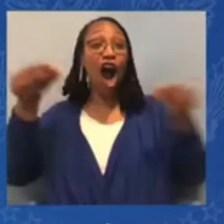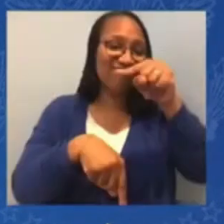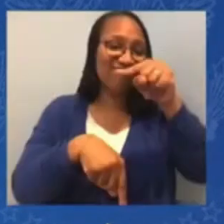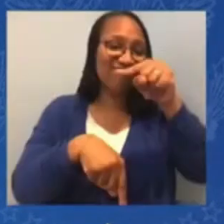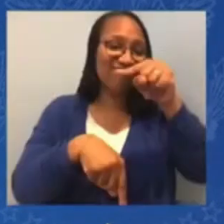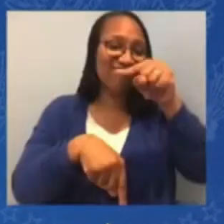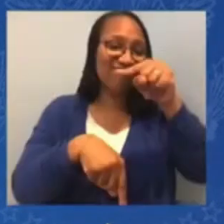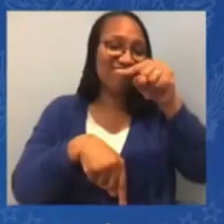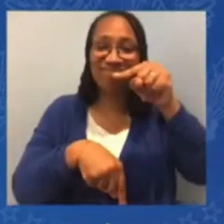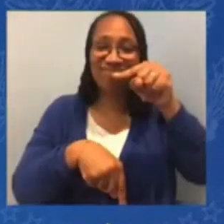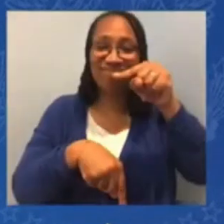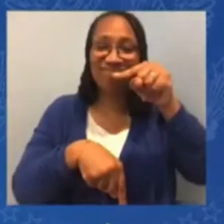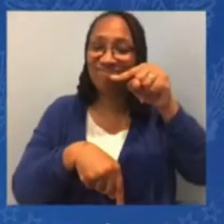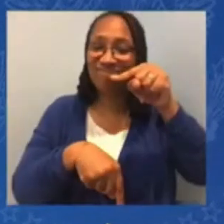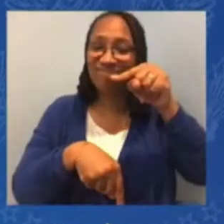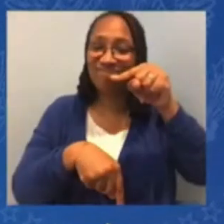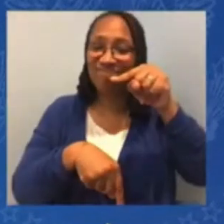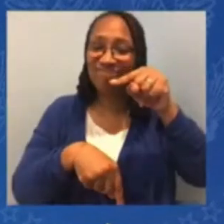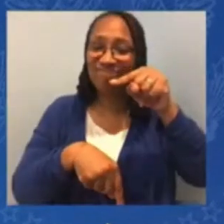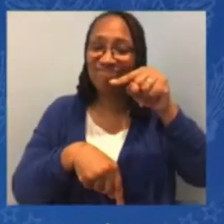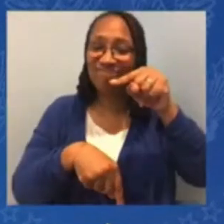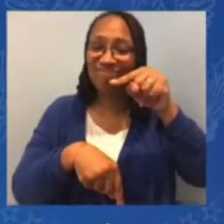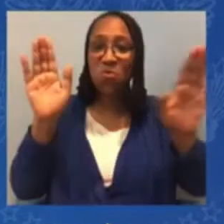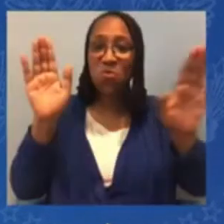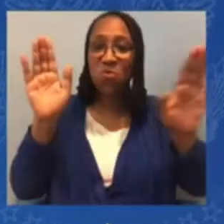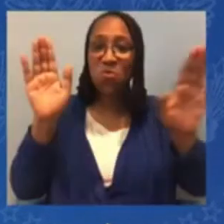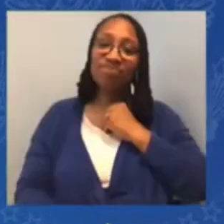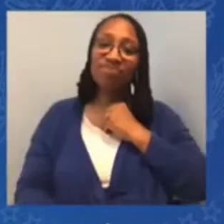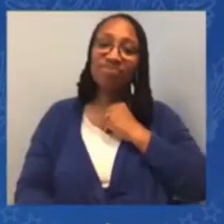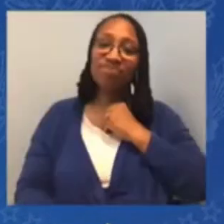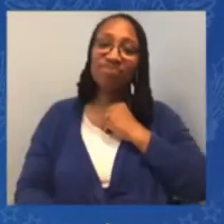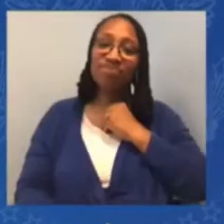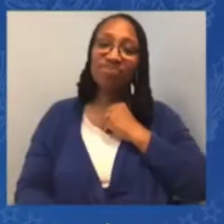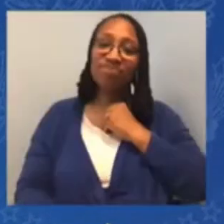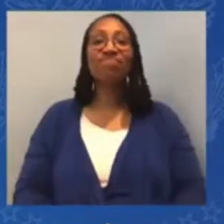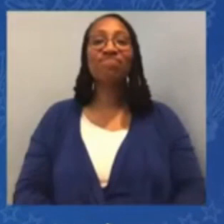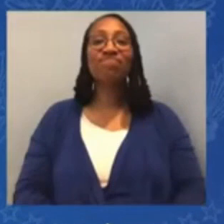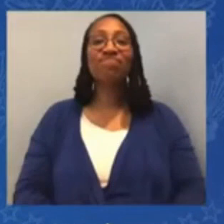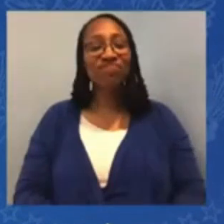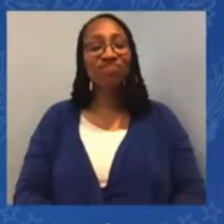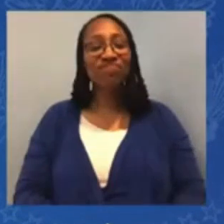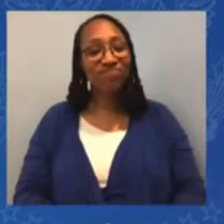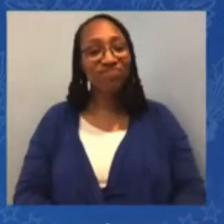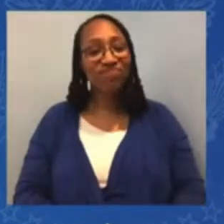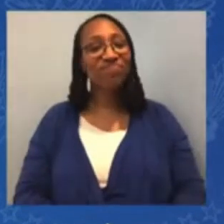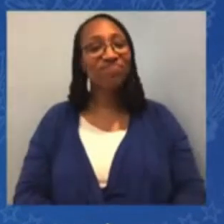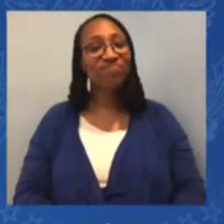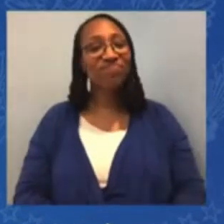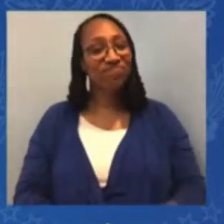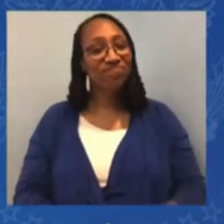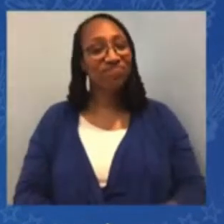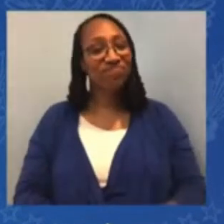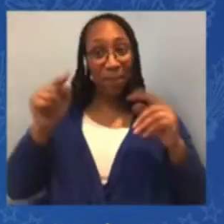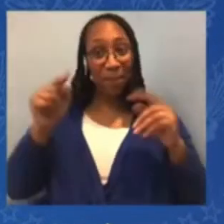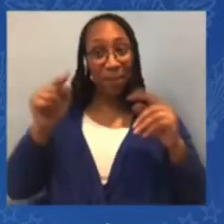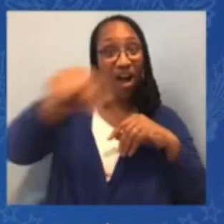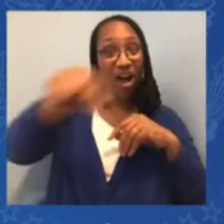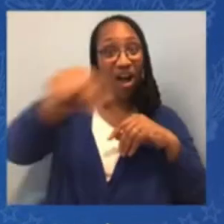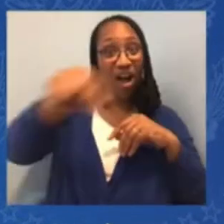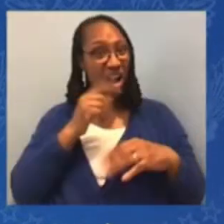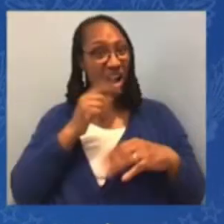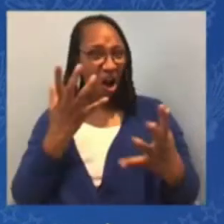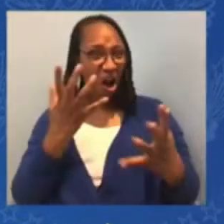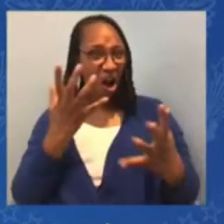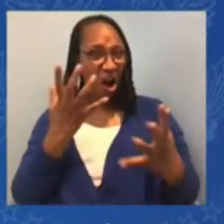all my predecessors. They're being challenged in court, but so far, so good. And the budget I submitted to Congress would help